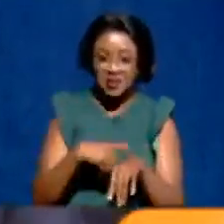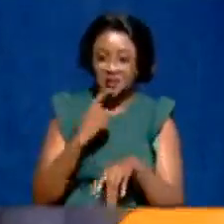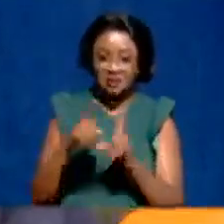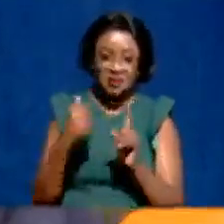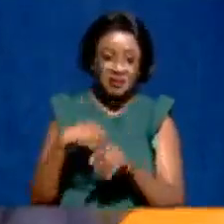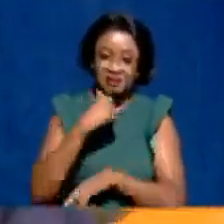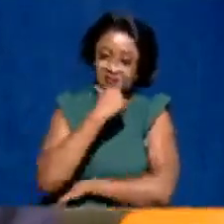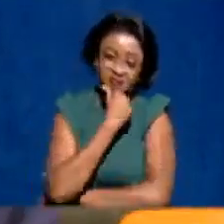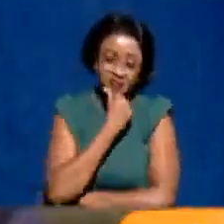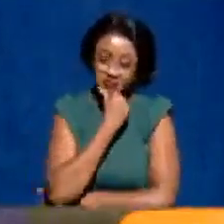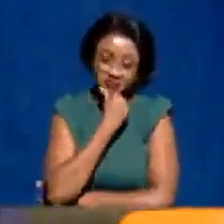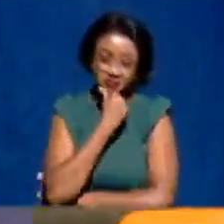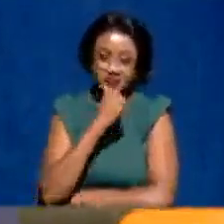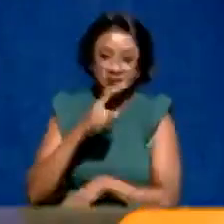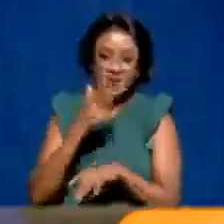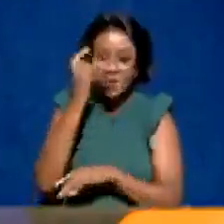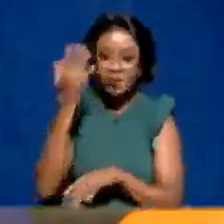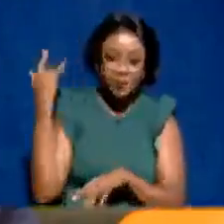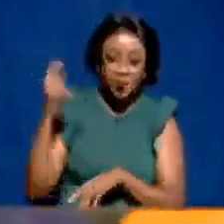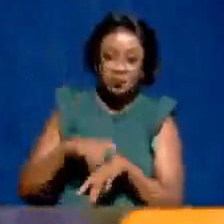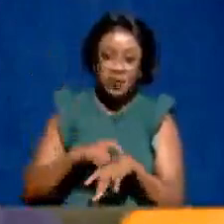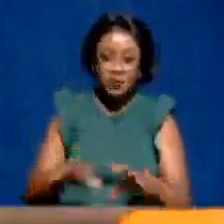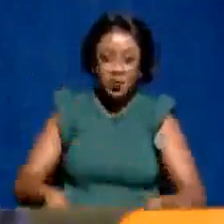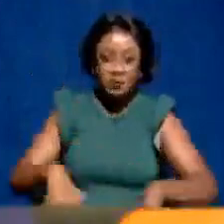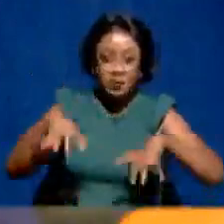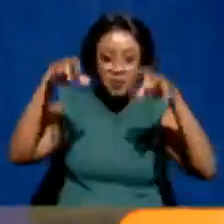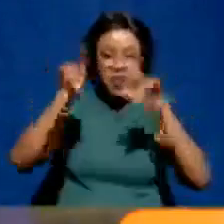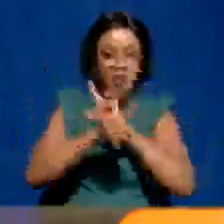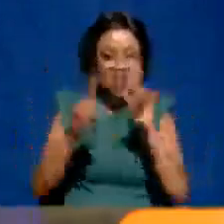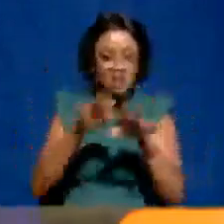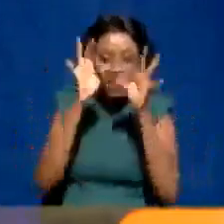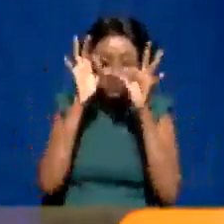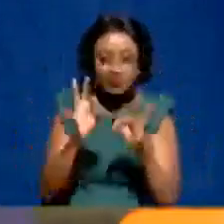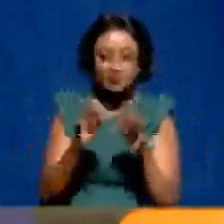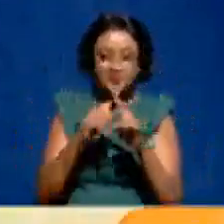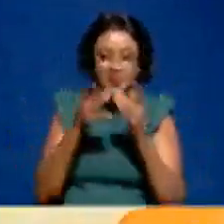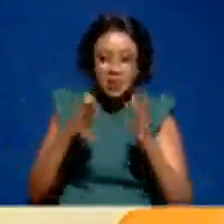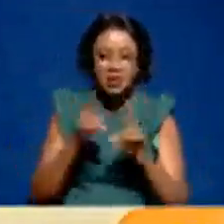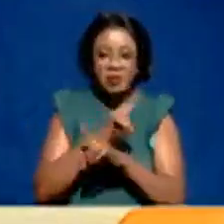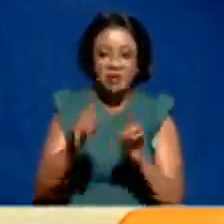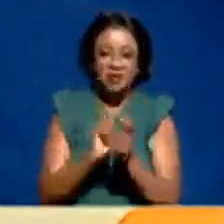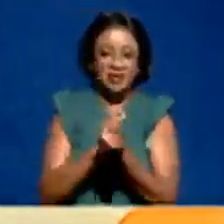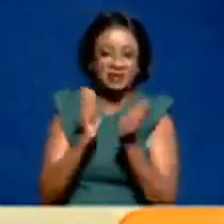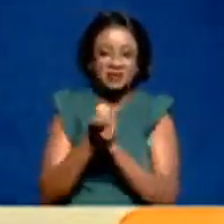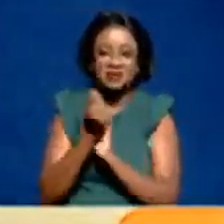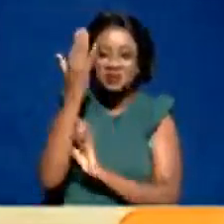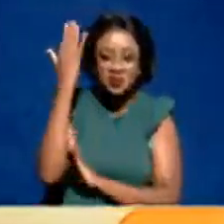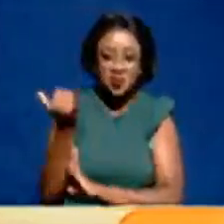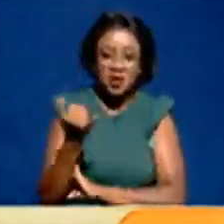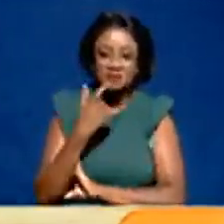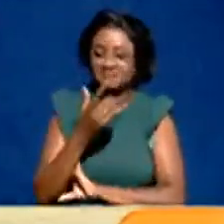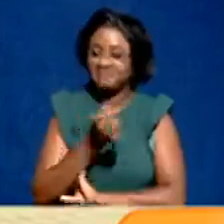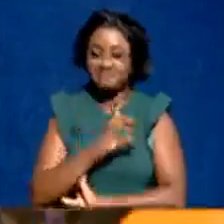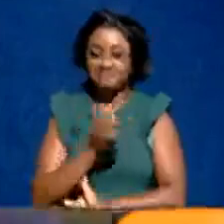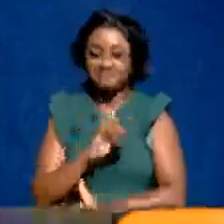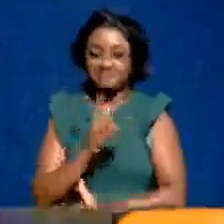wakati tukiinuka ina hali ilikuwa nzuri na kwa nini saa hii mambo imebadilika tukasema hapana kwa hivyo tukasema ya